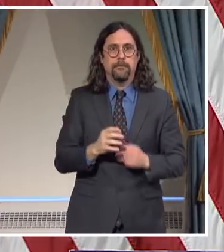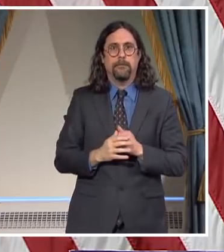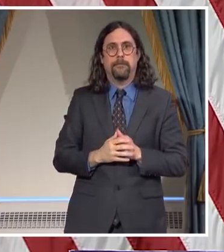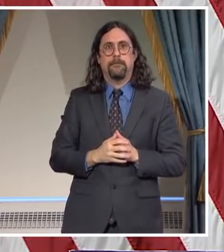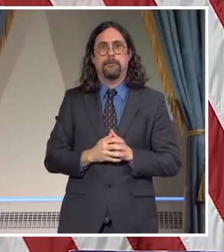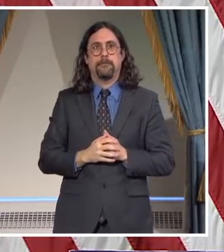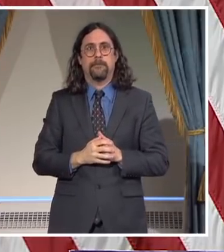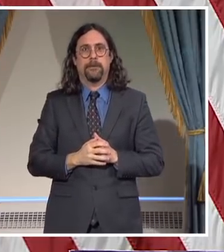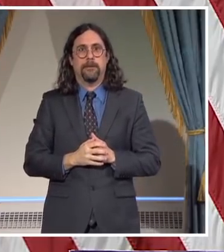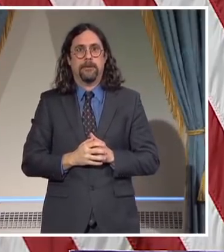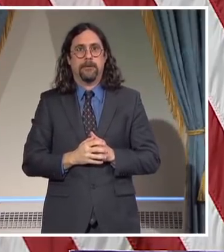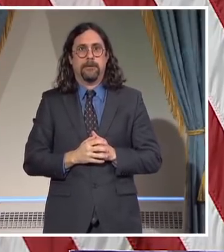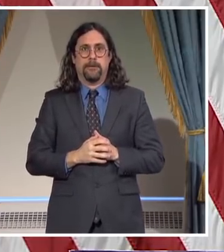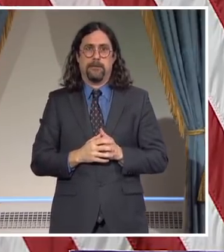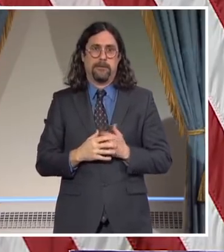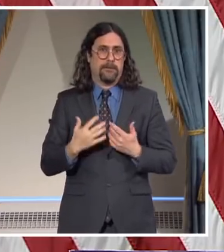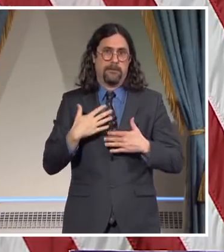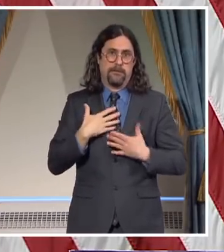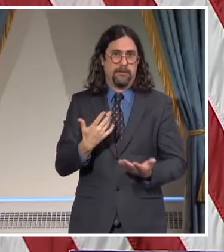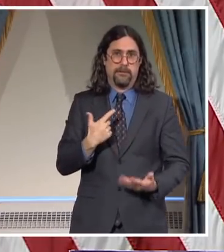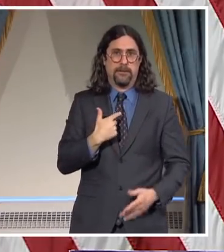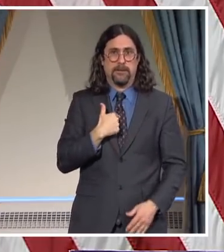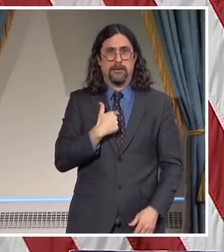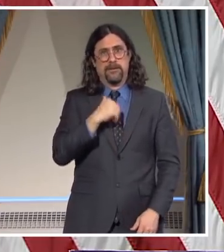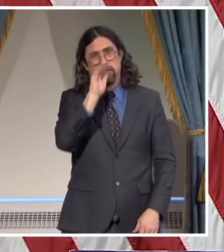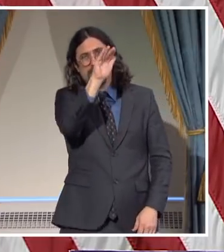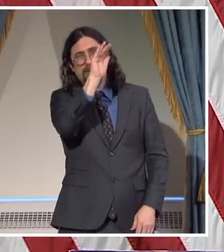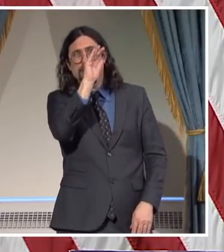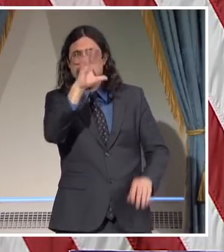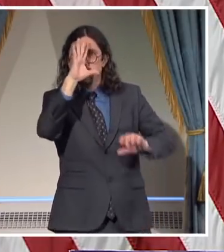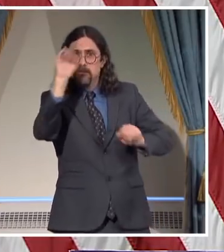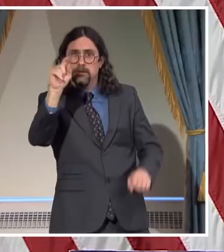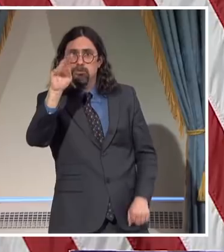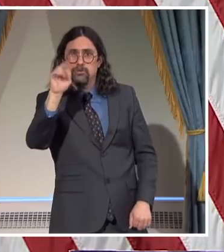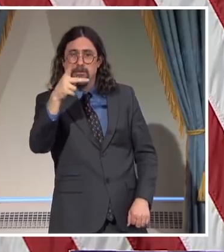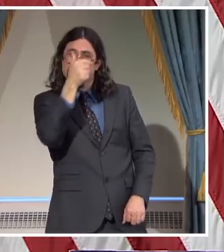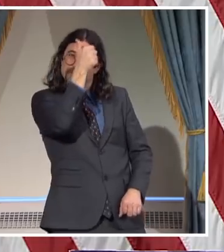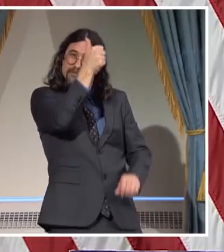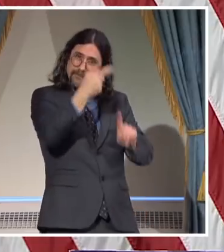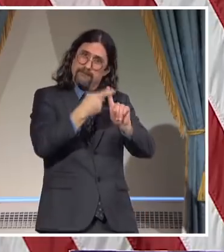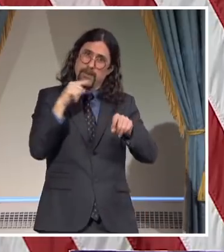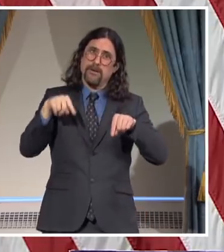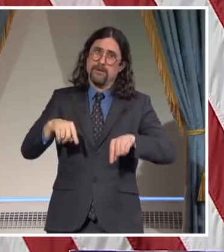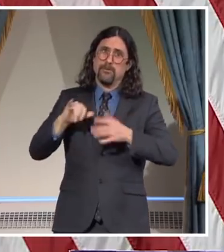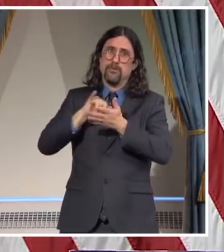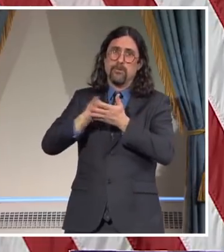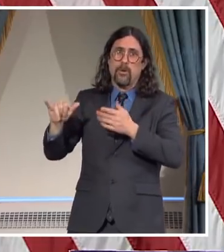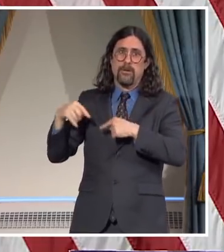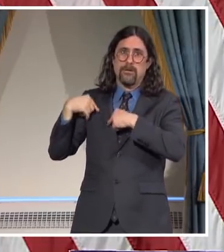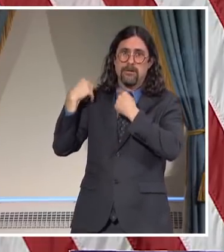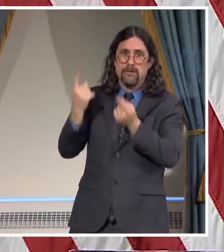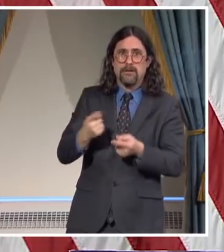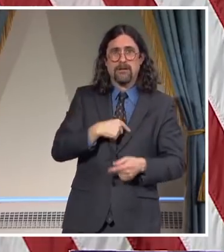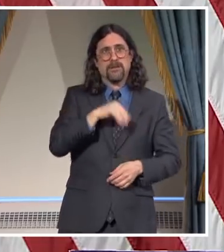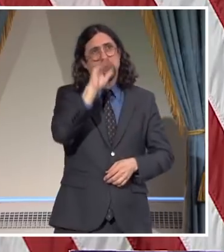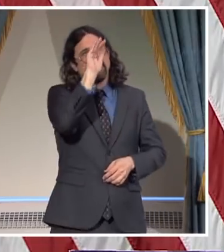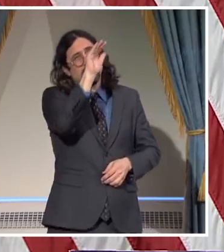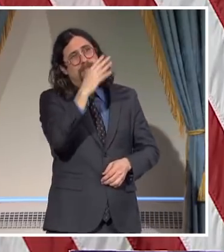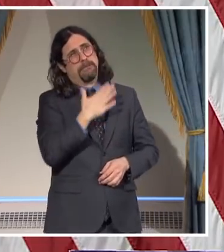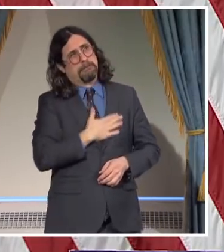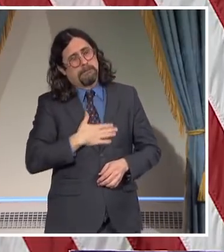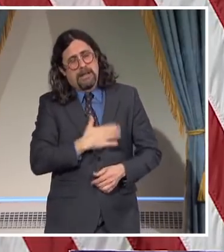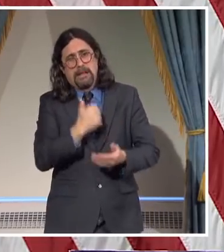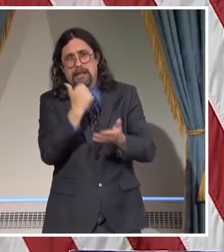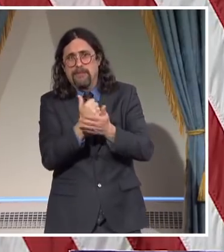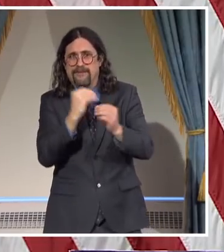very personally just what's at stake here. I'm going to appeal to him to step in and fix this situation on behalf of all